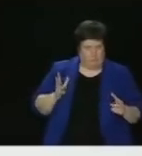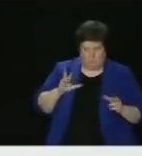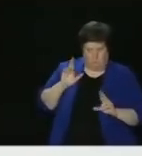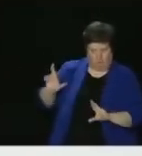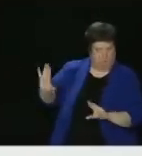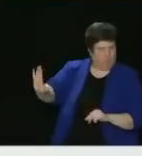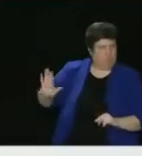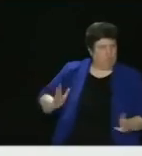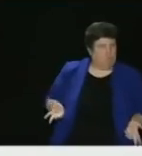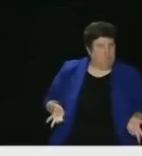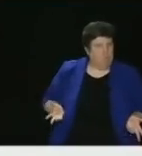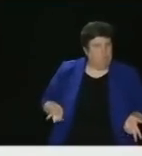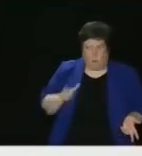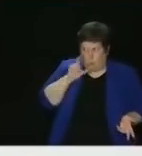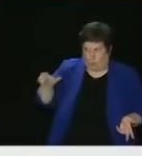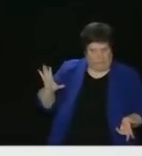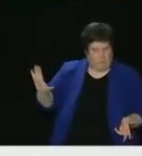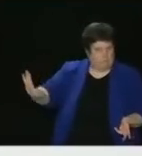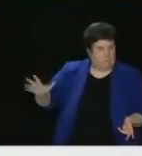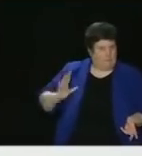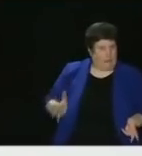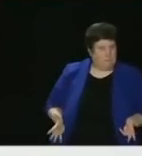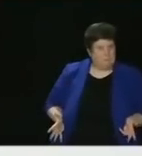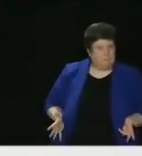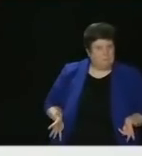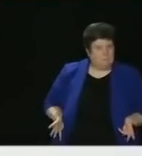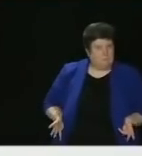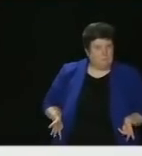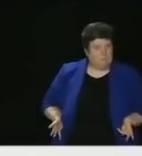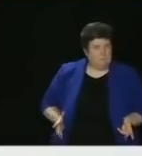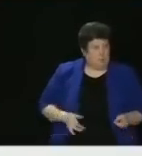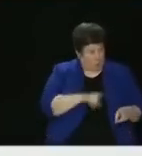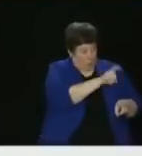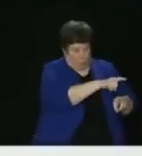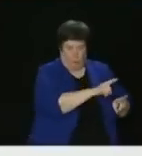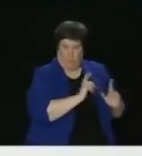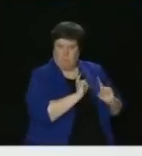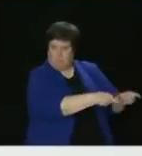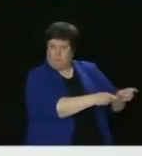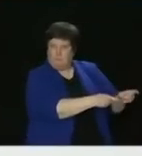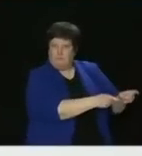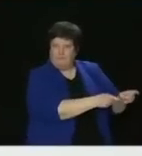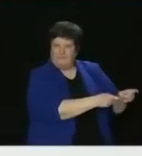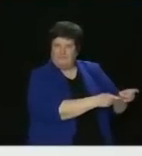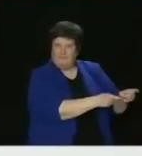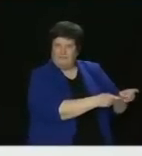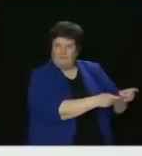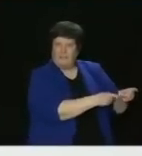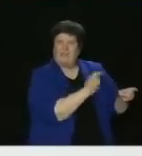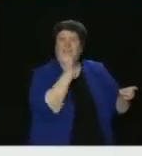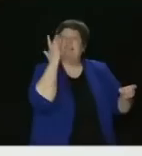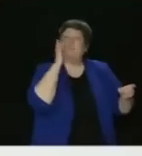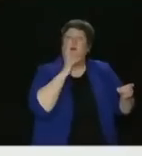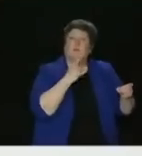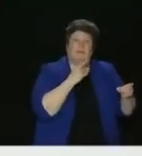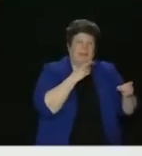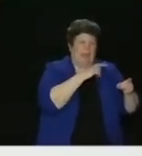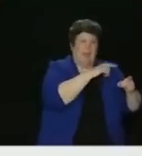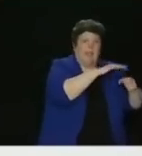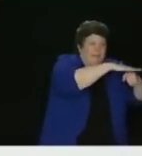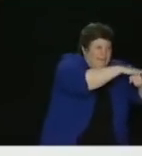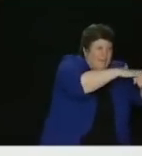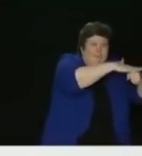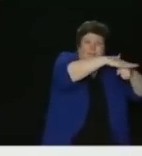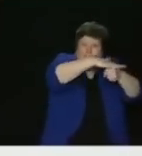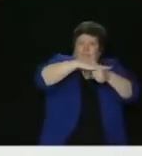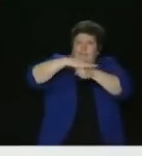the Emergency Act. This is the element that is limited to where it is needed. And indeed, in